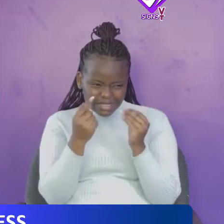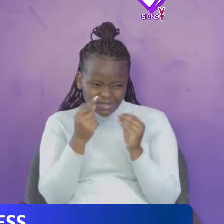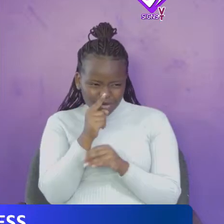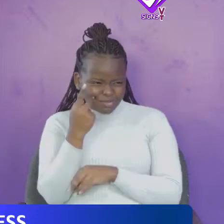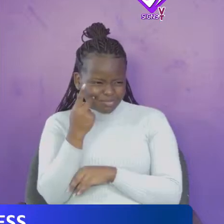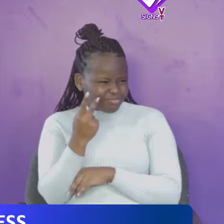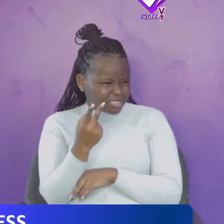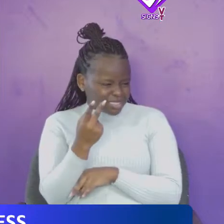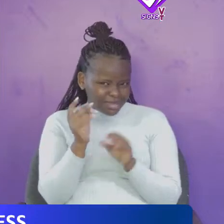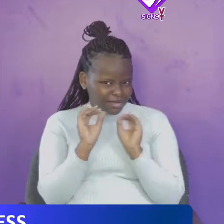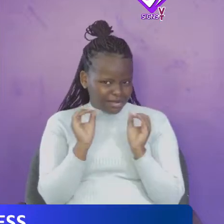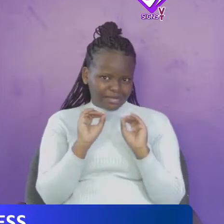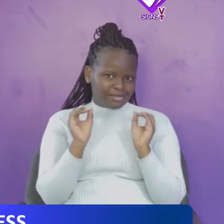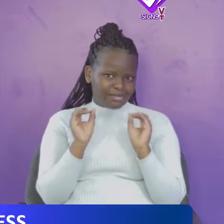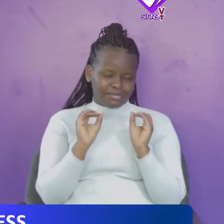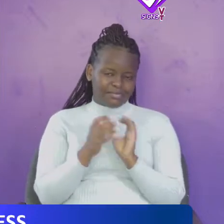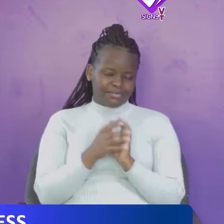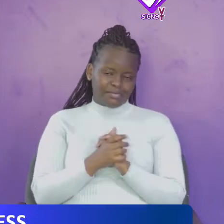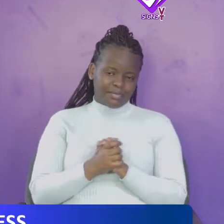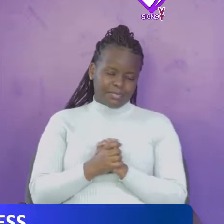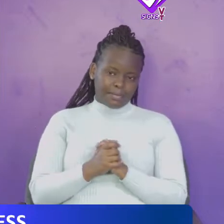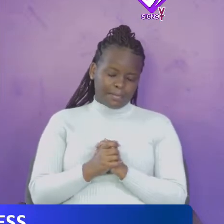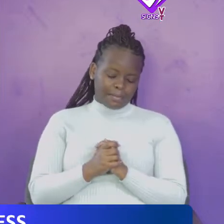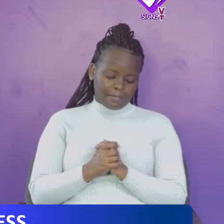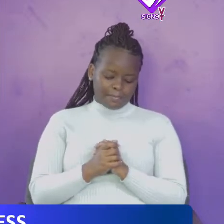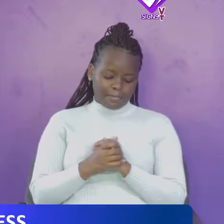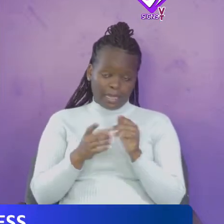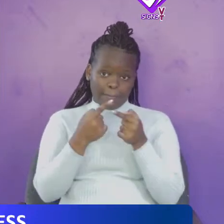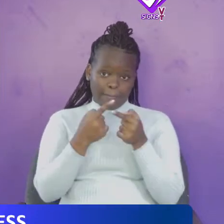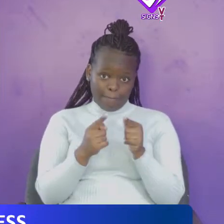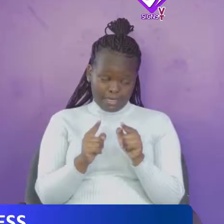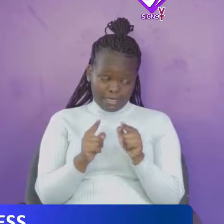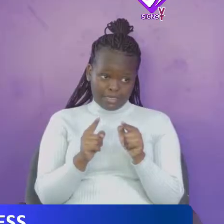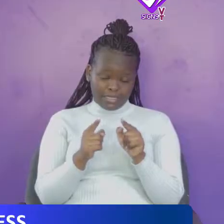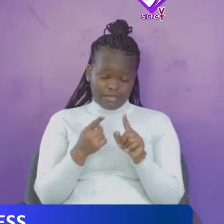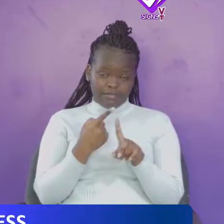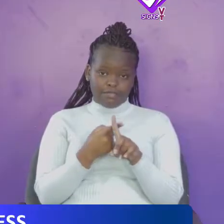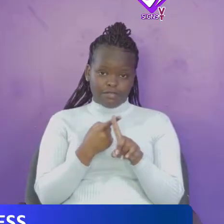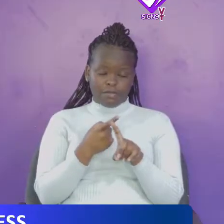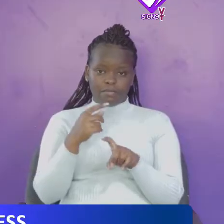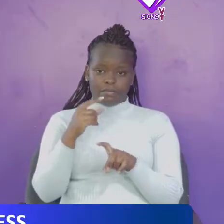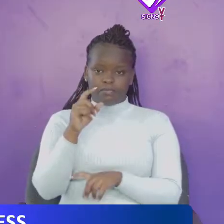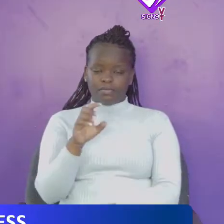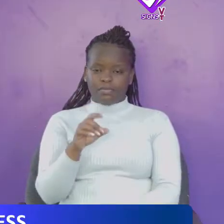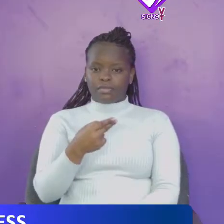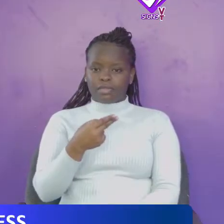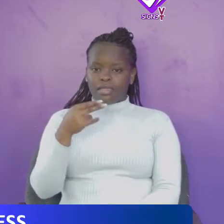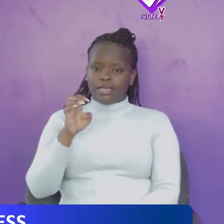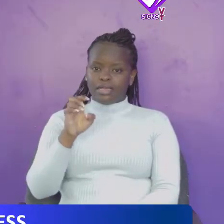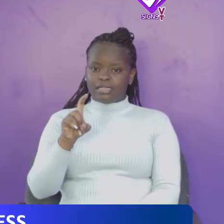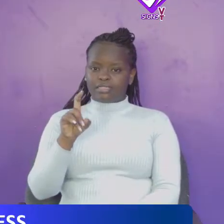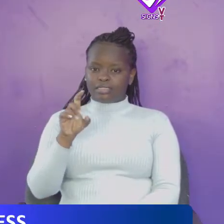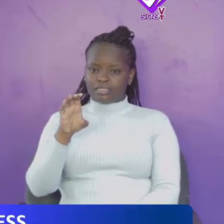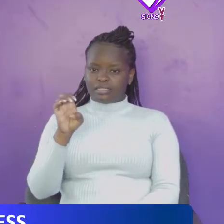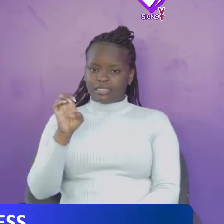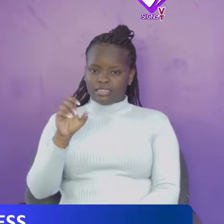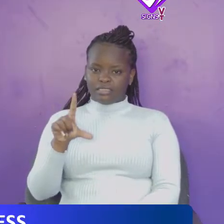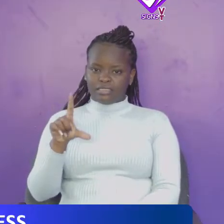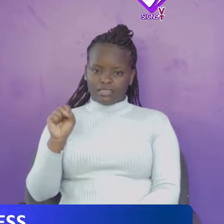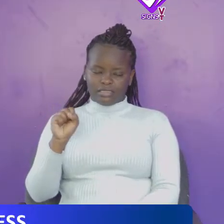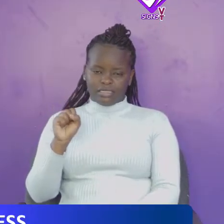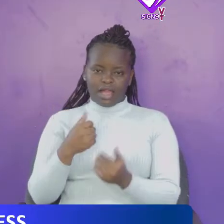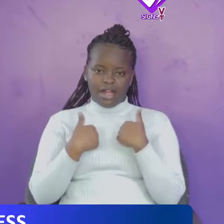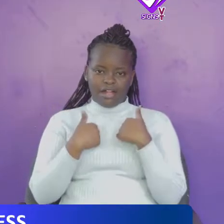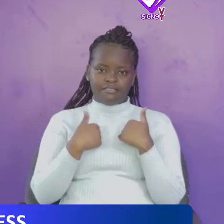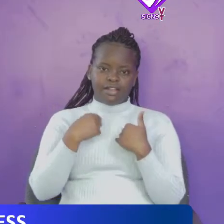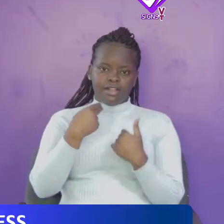this individual has. Is sweating. Yeah. Apart from hex cells, we have craniofacial hyperhidrosis. Now